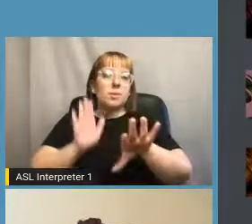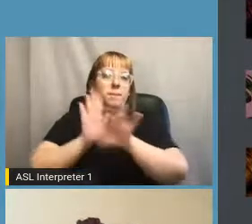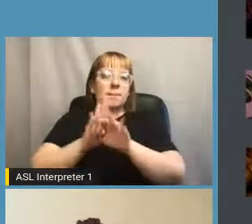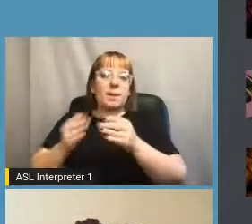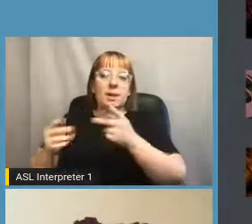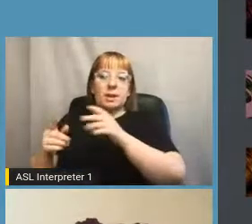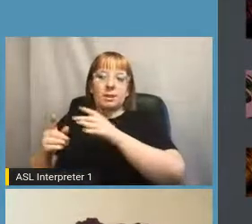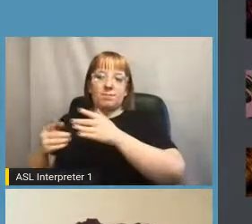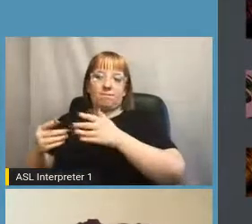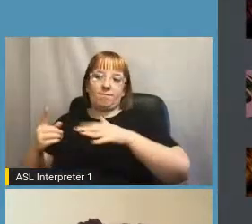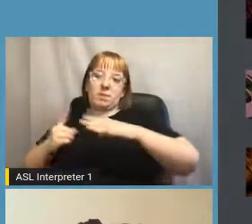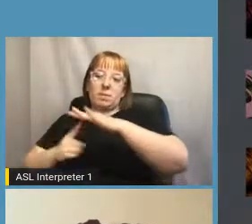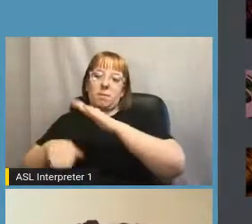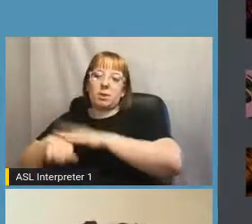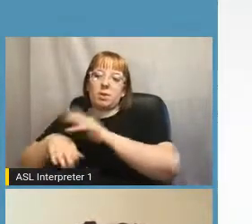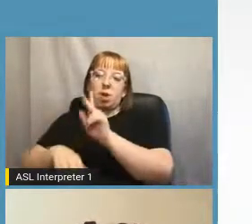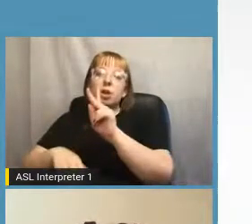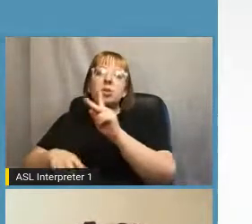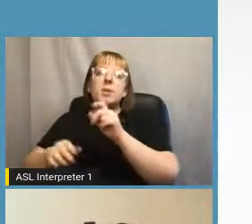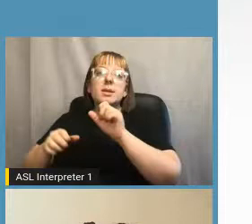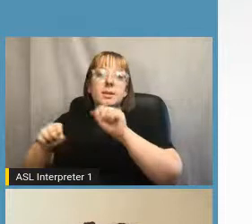to happen.